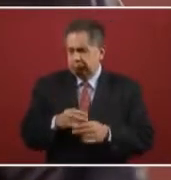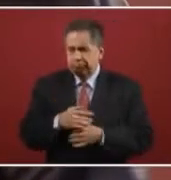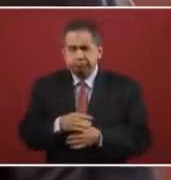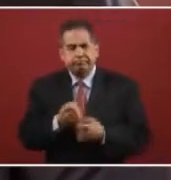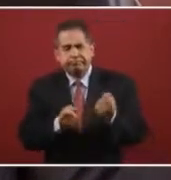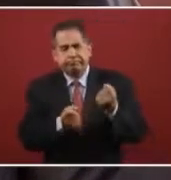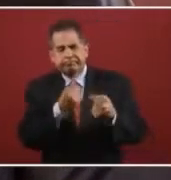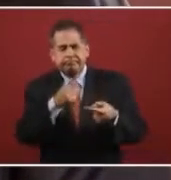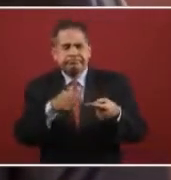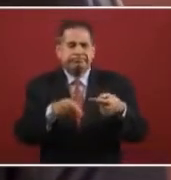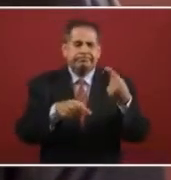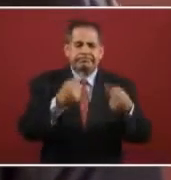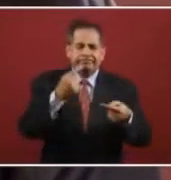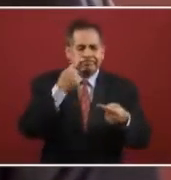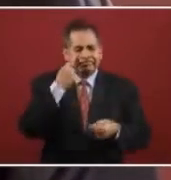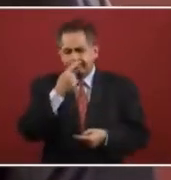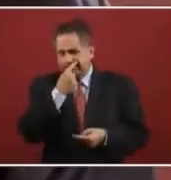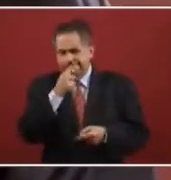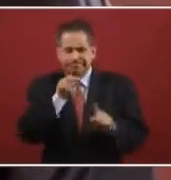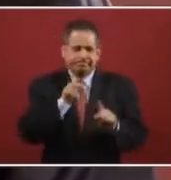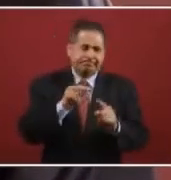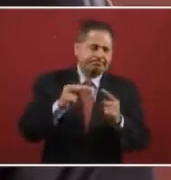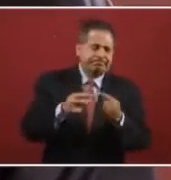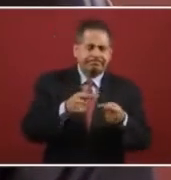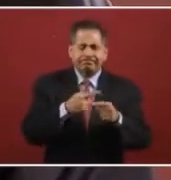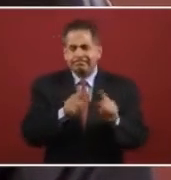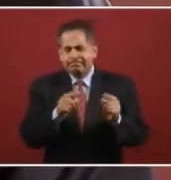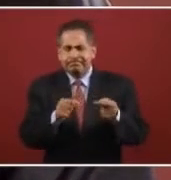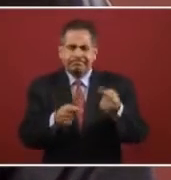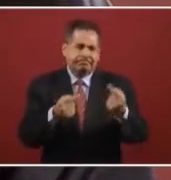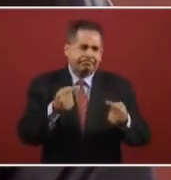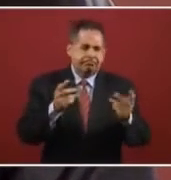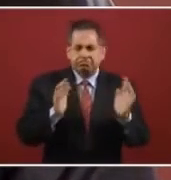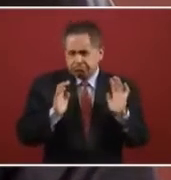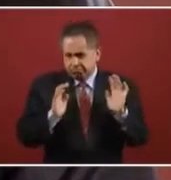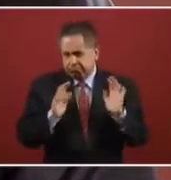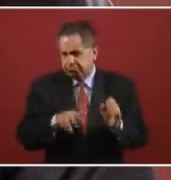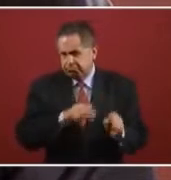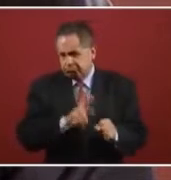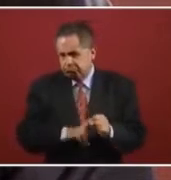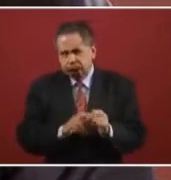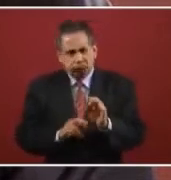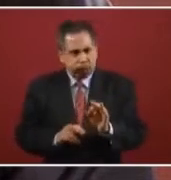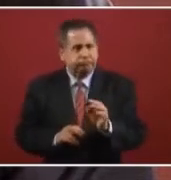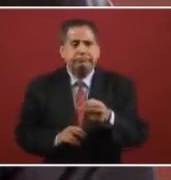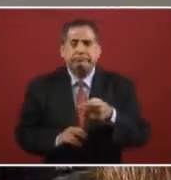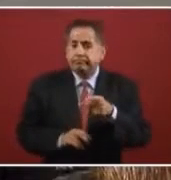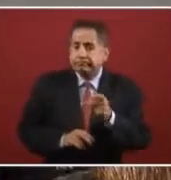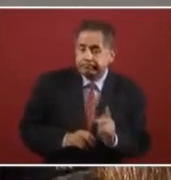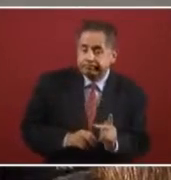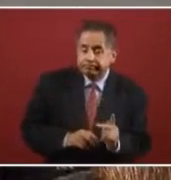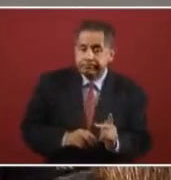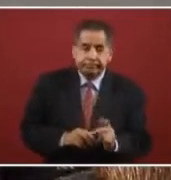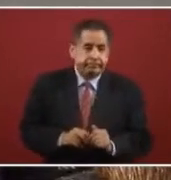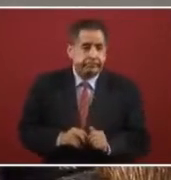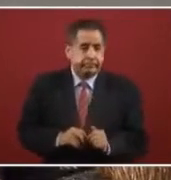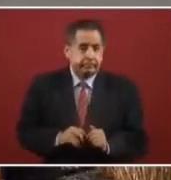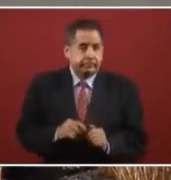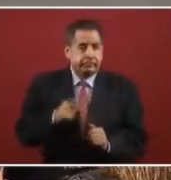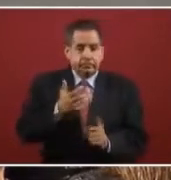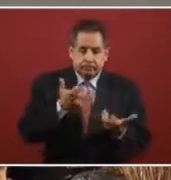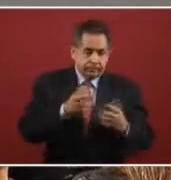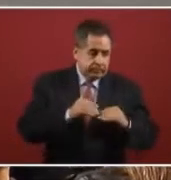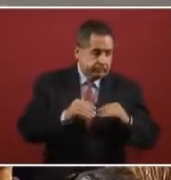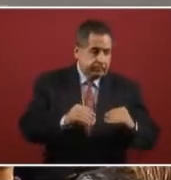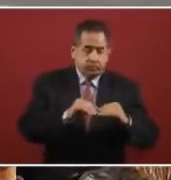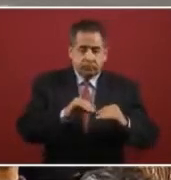diferencias porque es there are differences natural, because it's natural. Pero however, están actuando todos